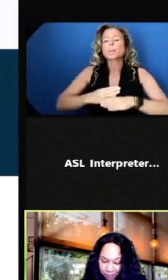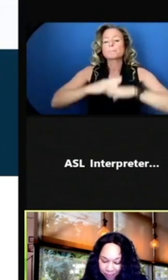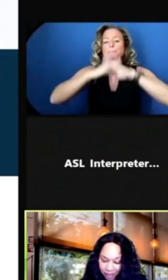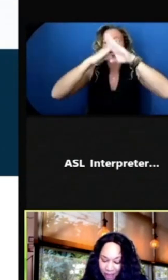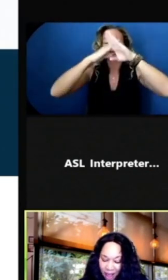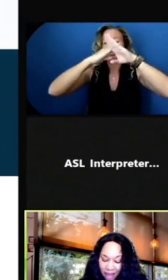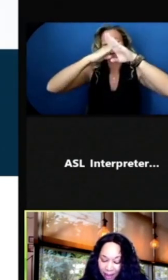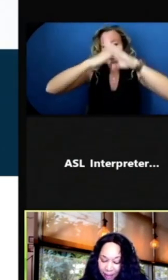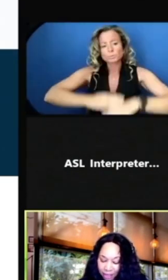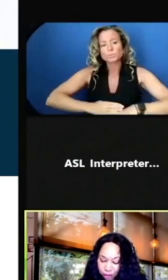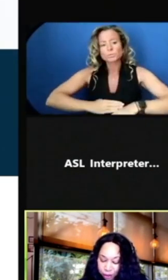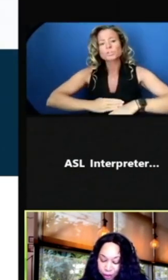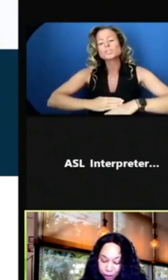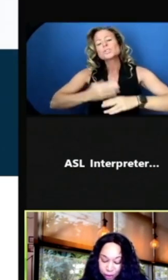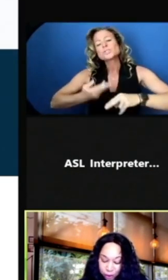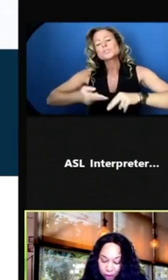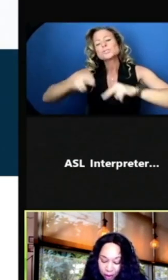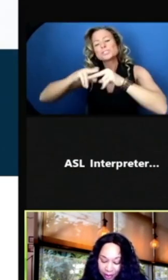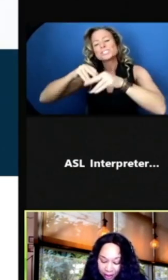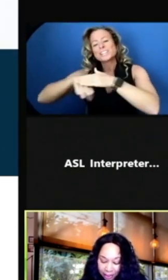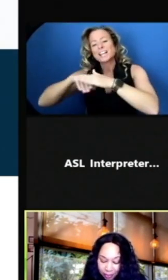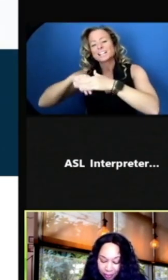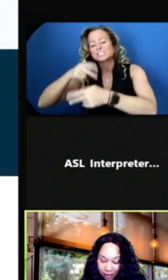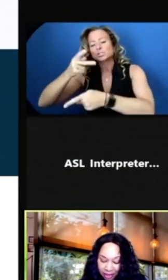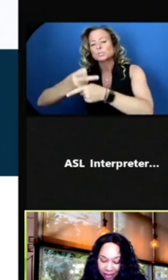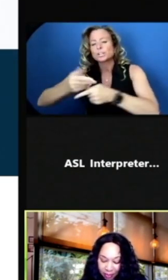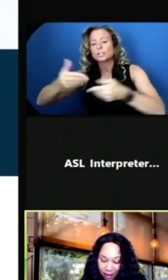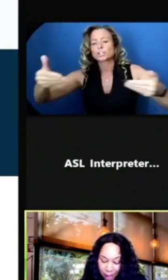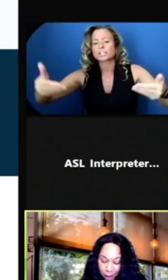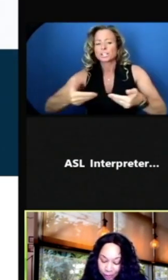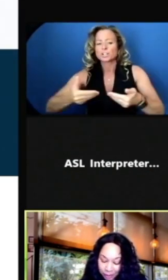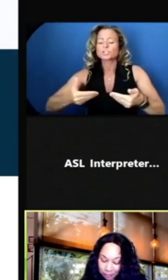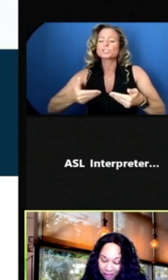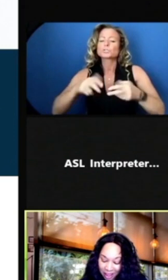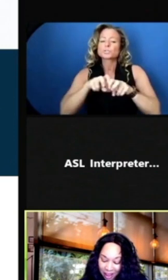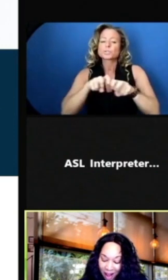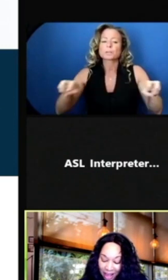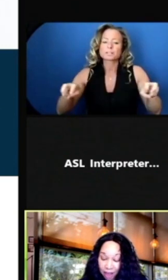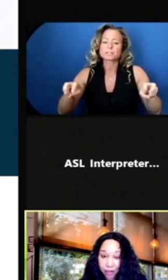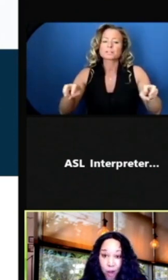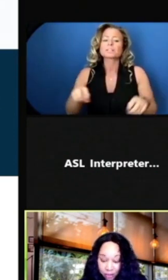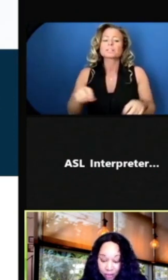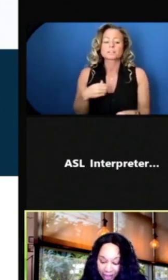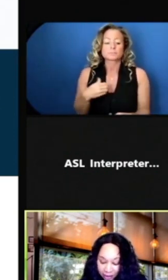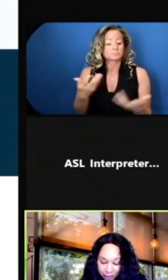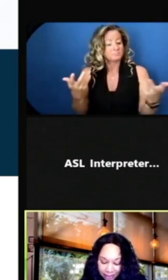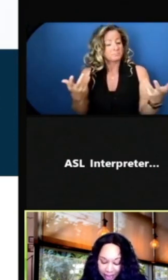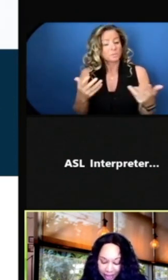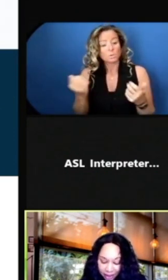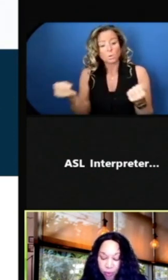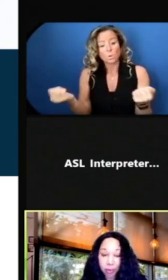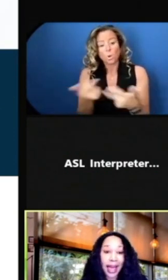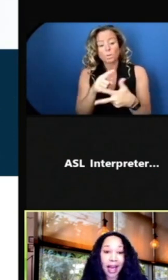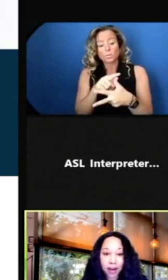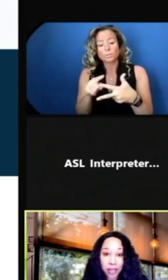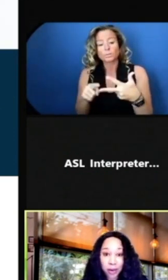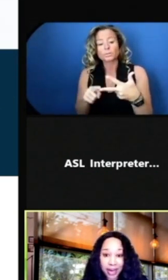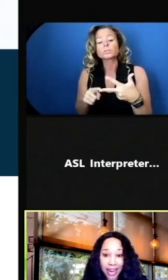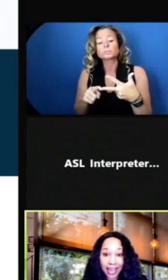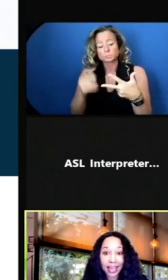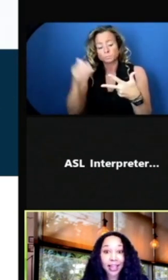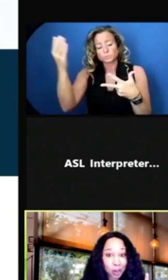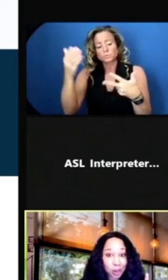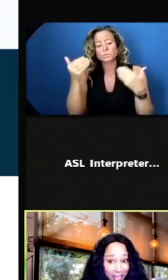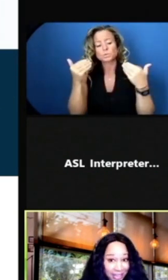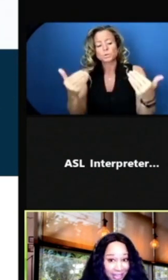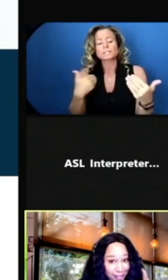Care. Let me introduce you to our panelists by reading their bios. After all three have presented, we will have our